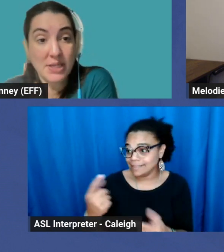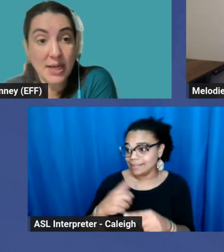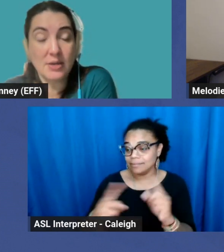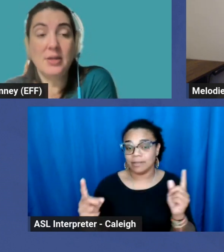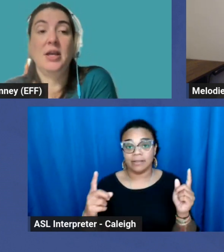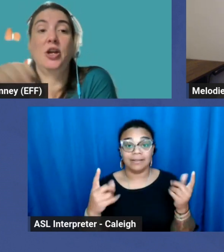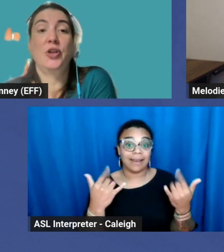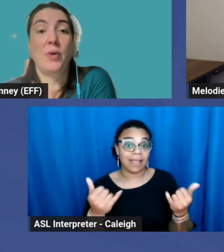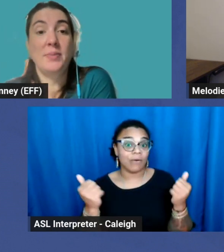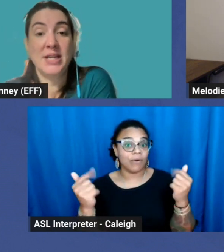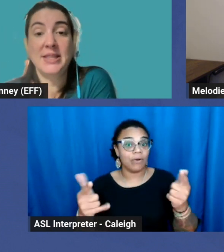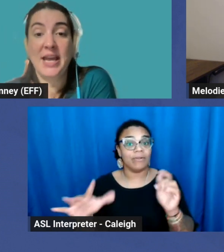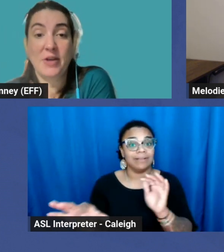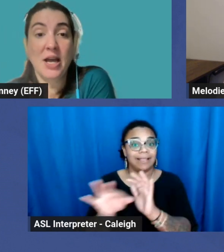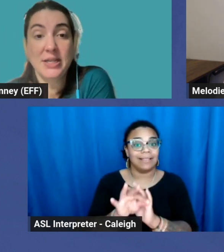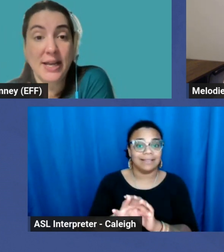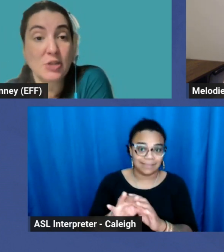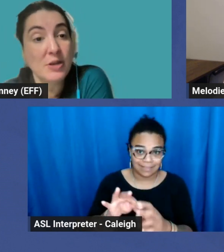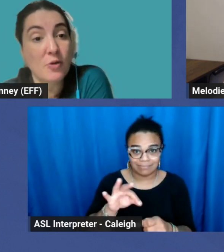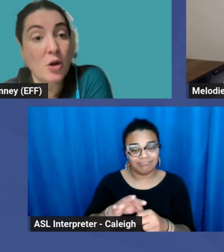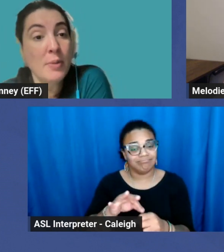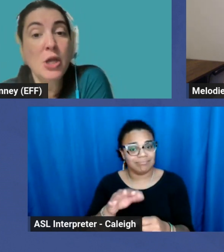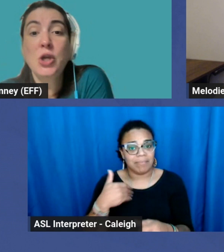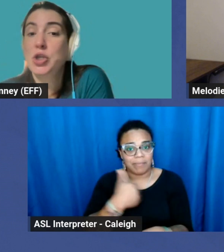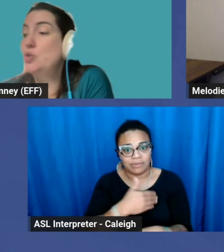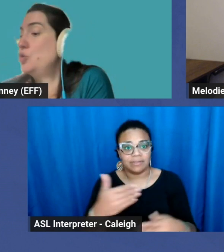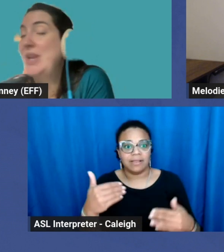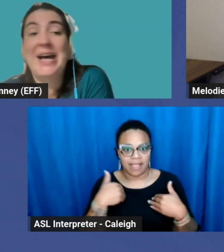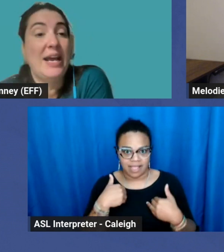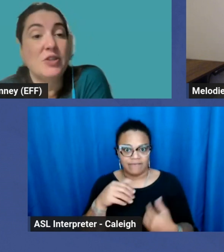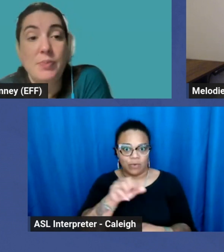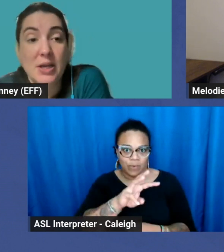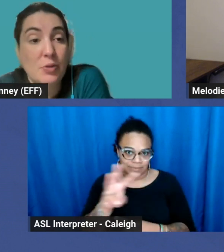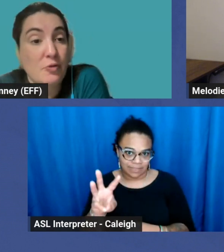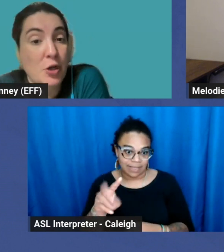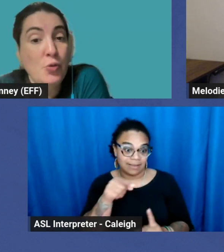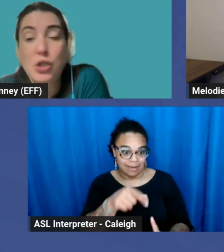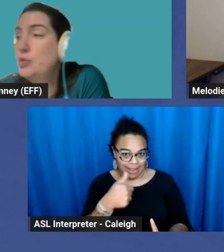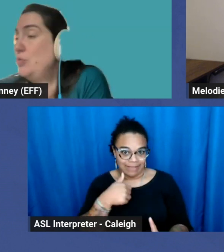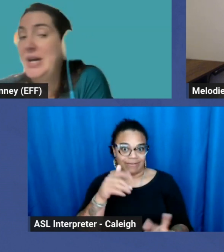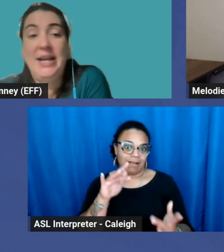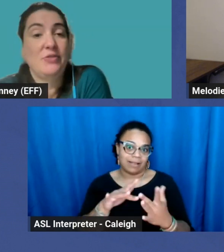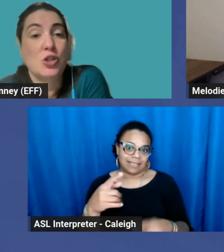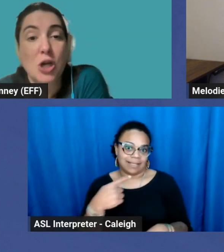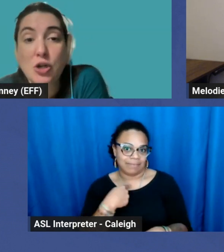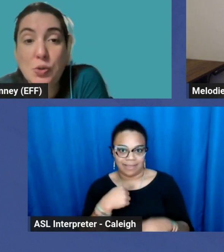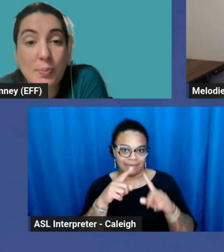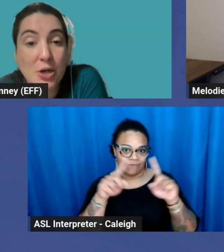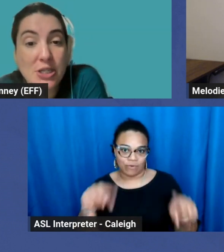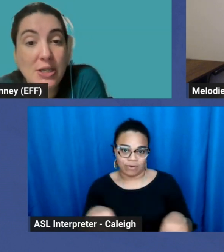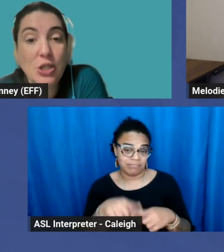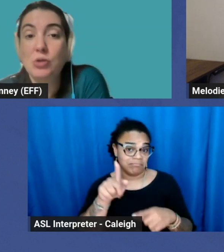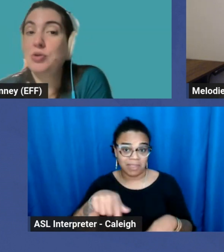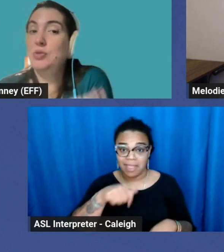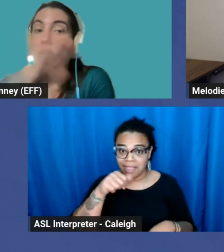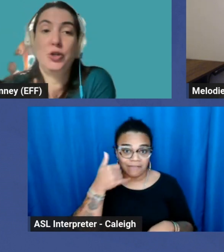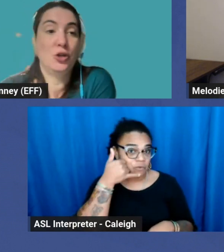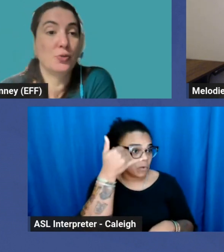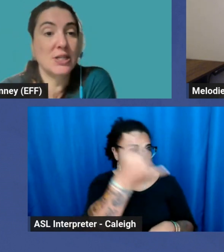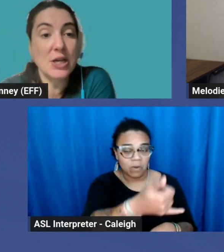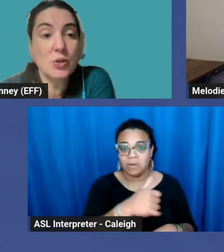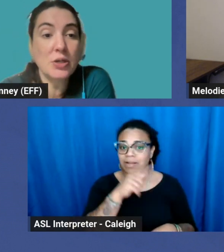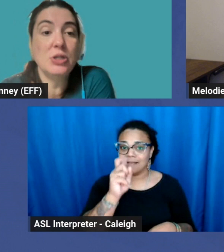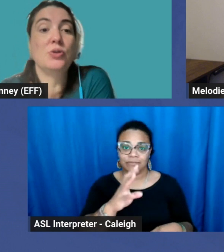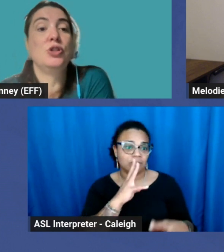a website, and on their website, they have a contact me form. You do not have to pick up the phone. You do not have to talk to a person. You can do it on